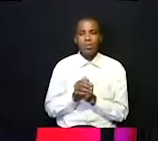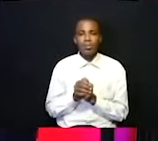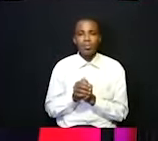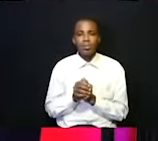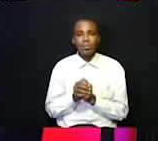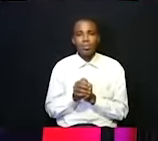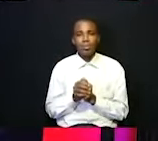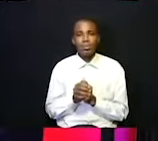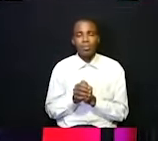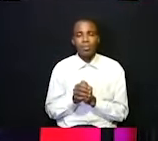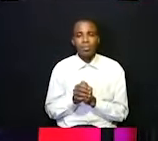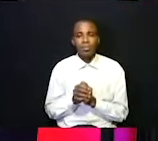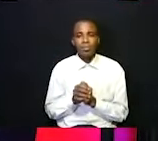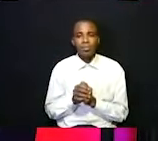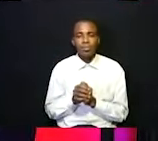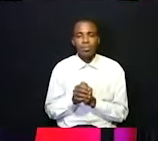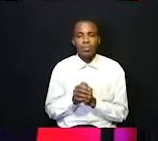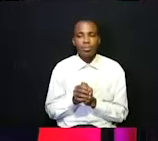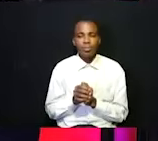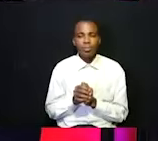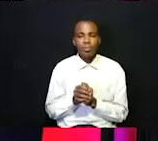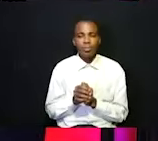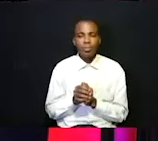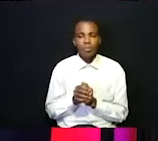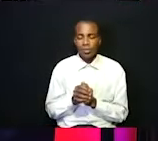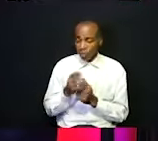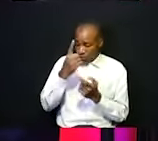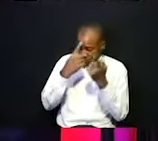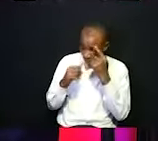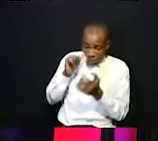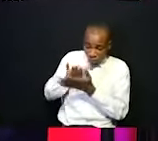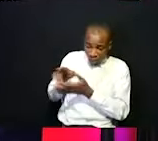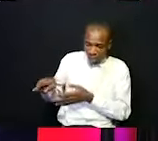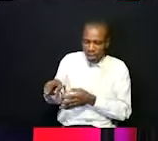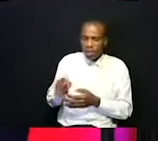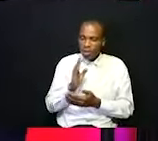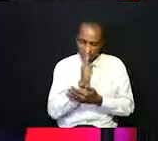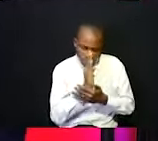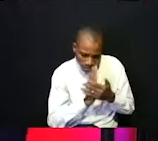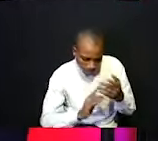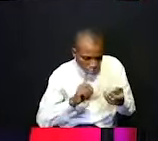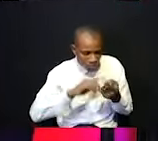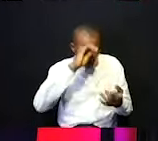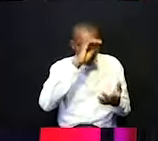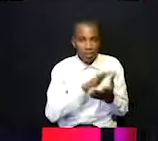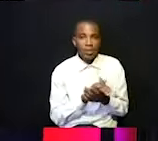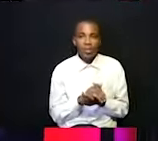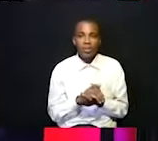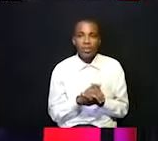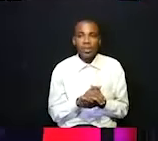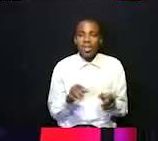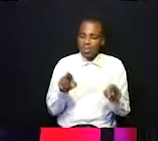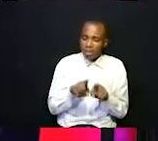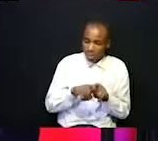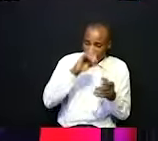holy men used to clothe themselves. They submitted themselves to their own husbands, and let me say to their